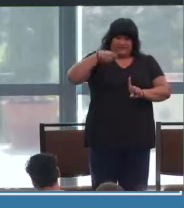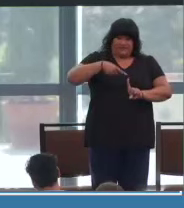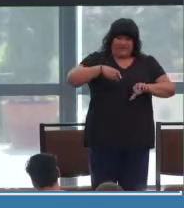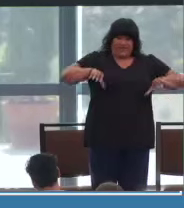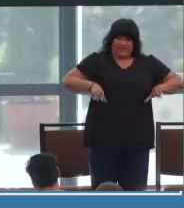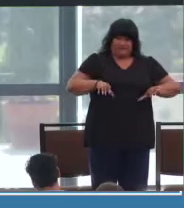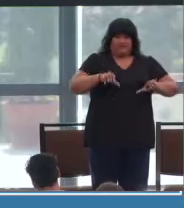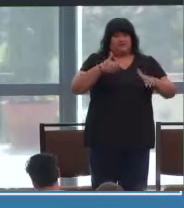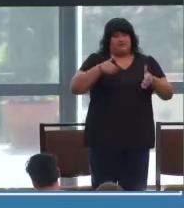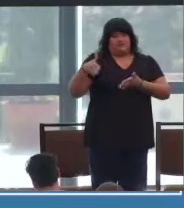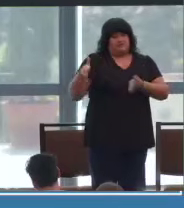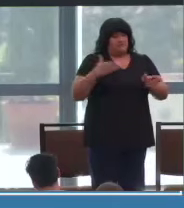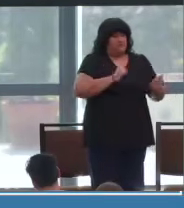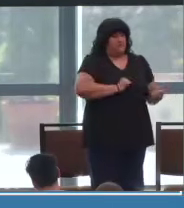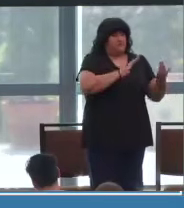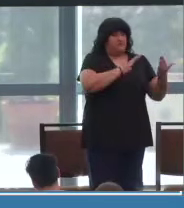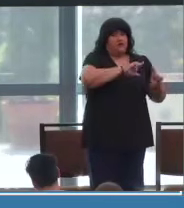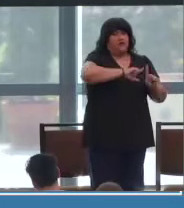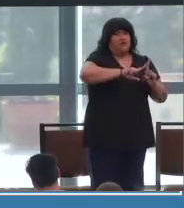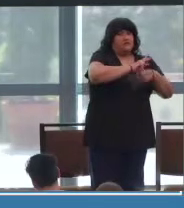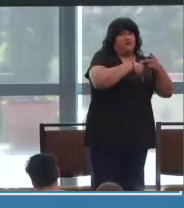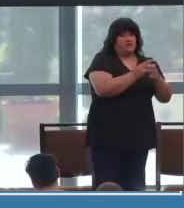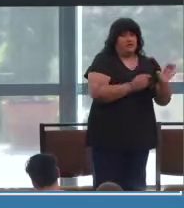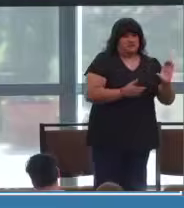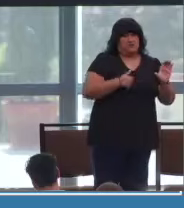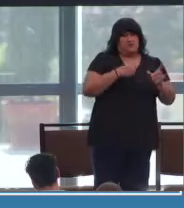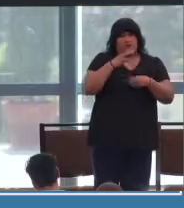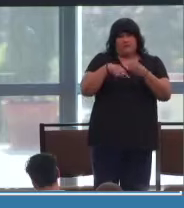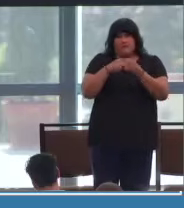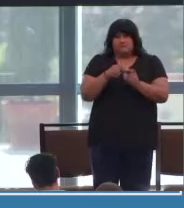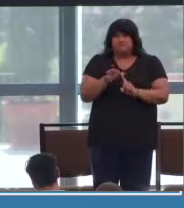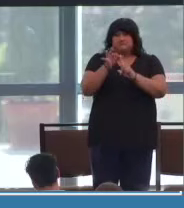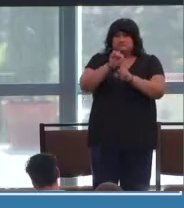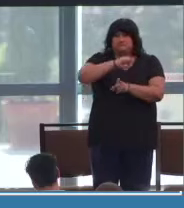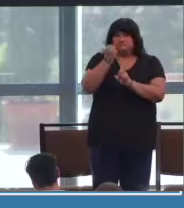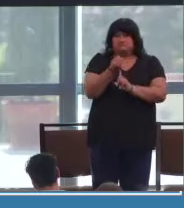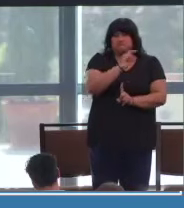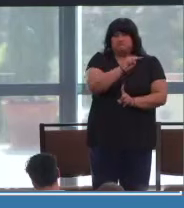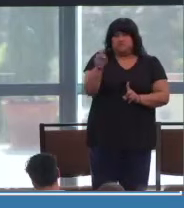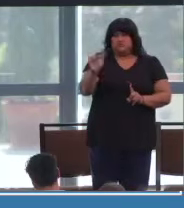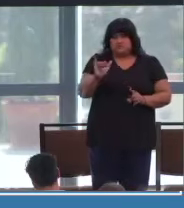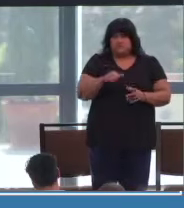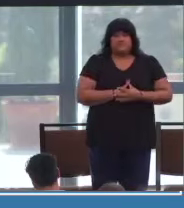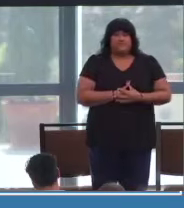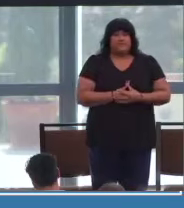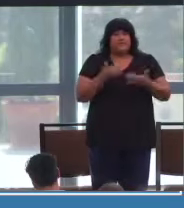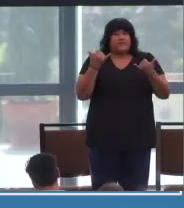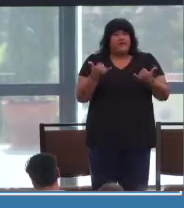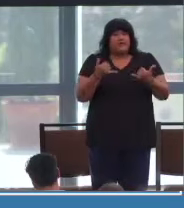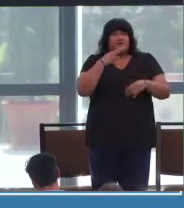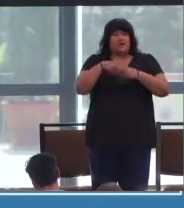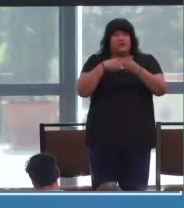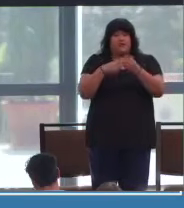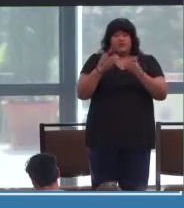other forms of contraception. And then we'll talk about some special circumstances also. So let's talk about